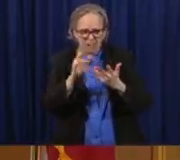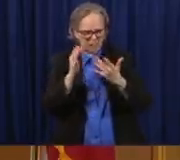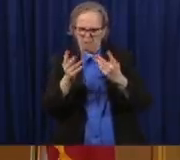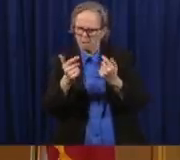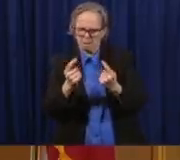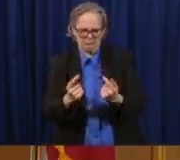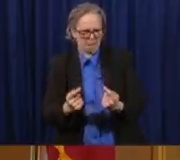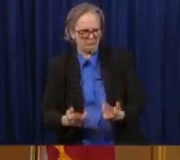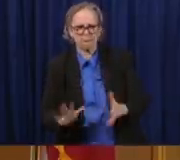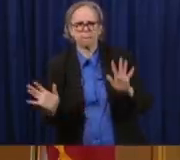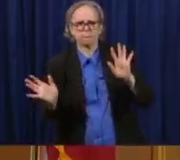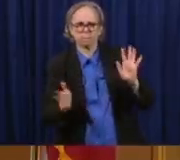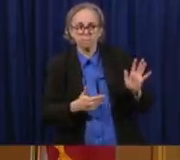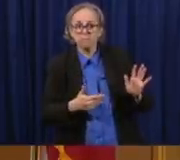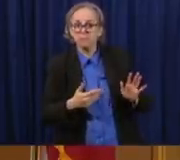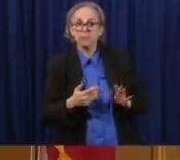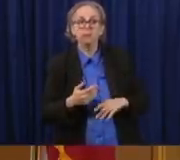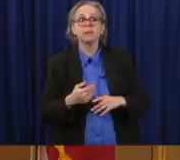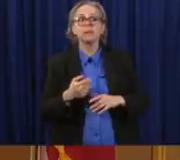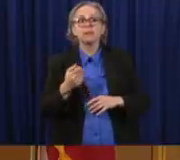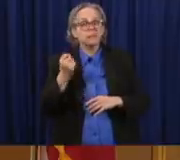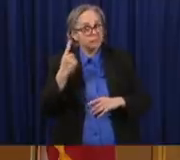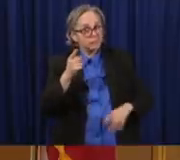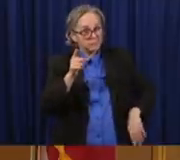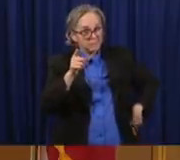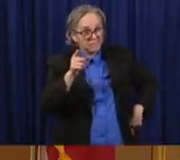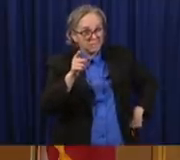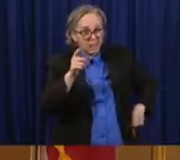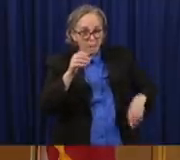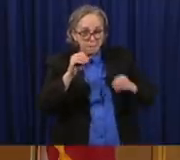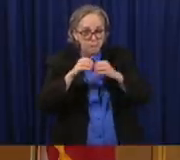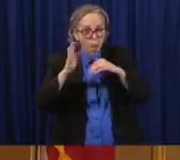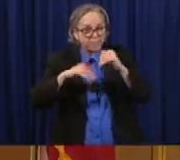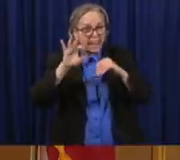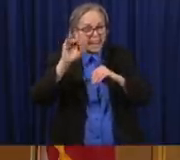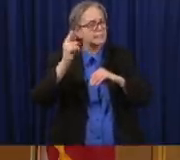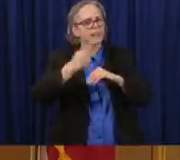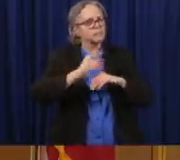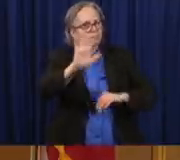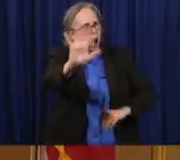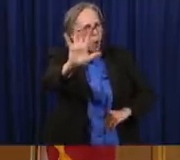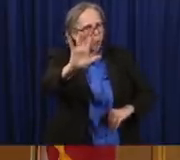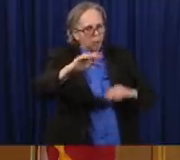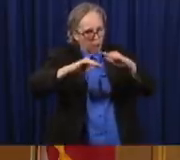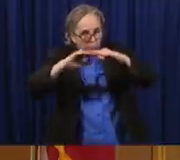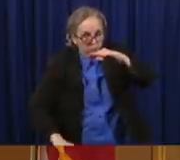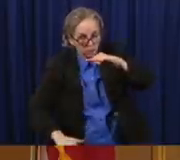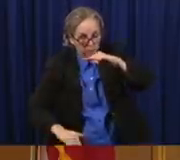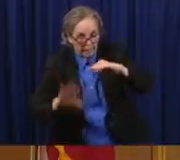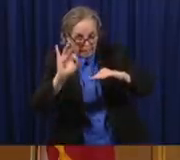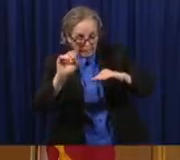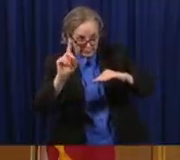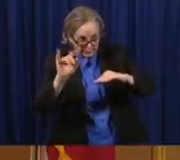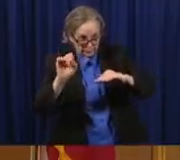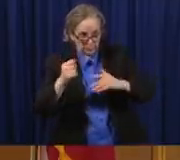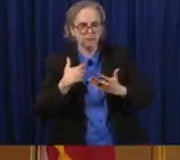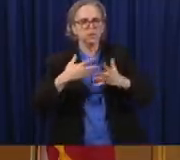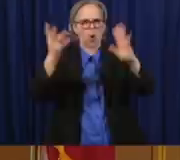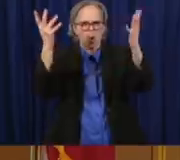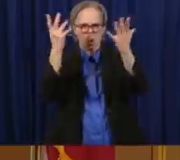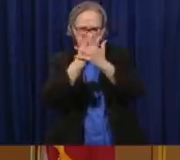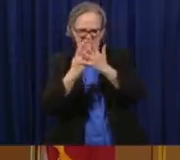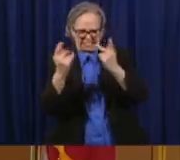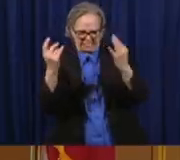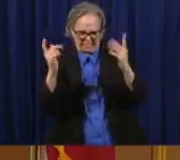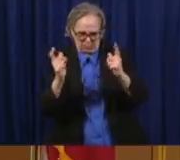taking responsibility to send them out earlier, any way, shape, or form. So we screened those out, came up